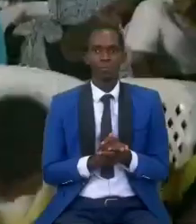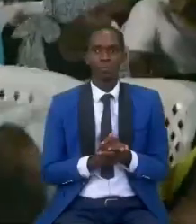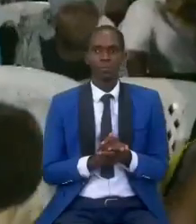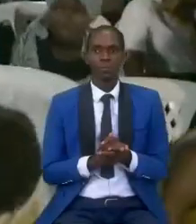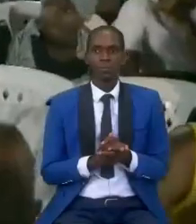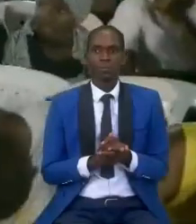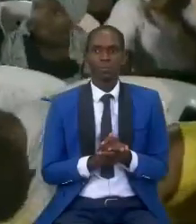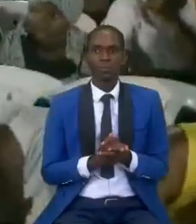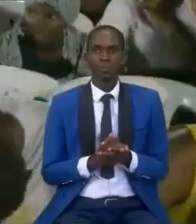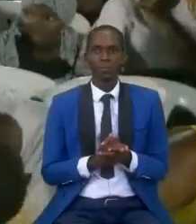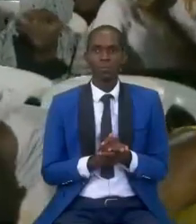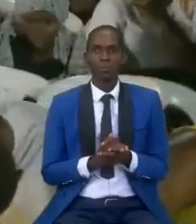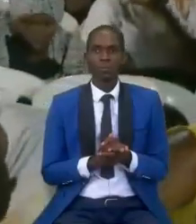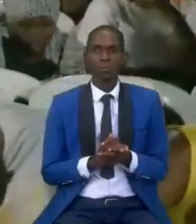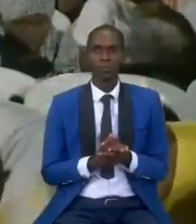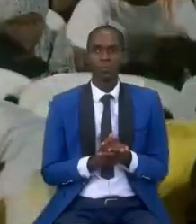Praise the Lord.